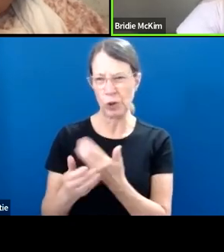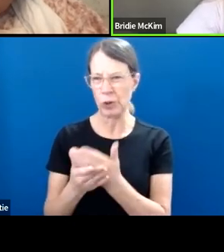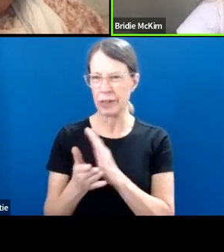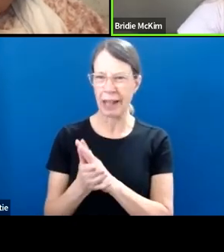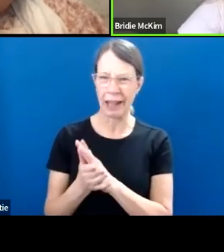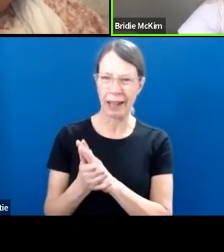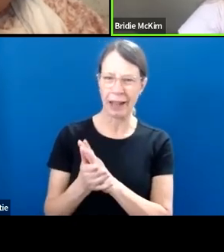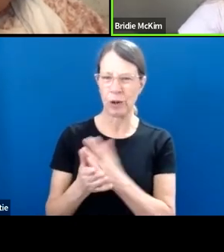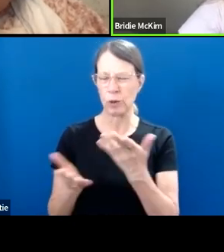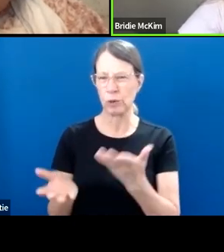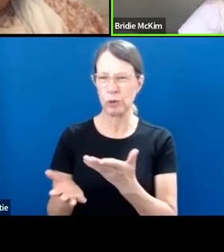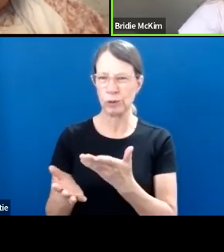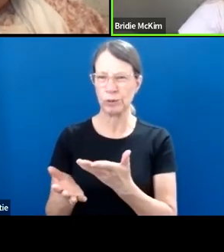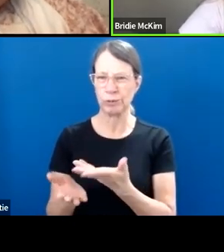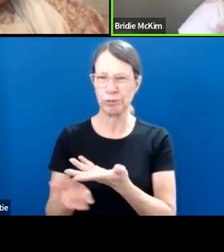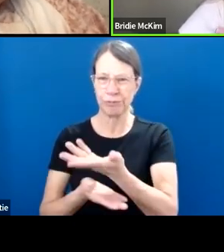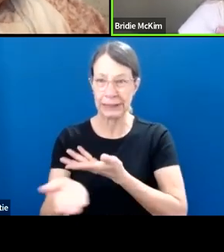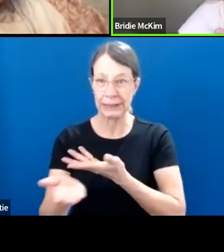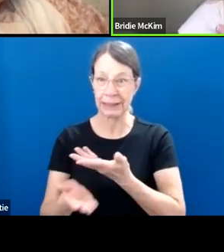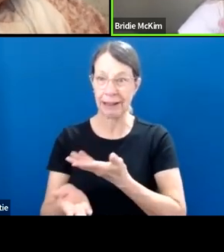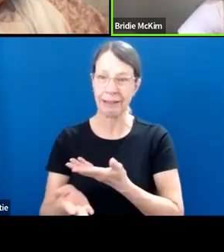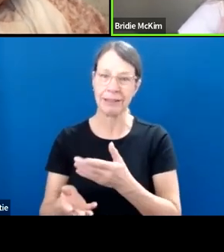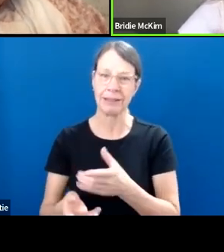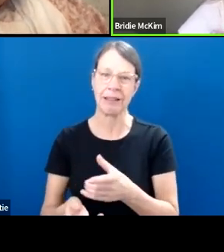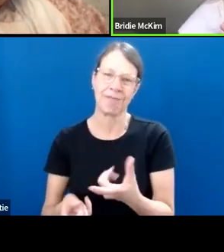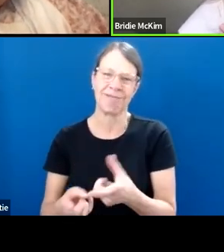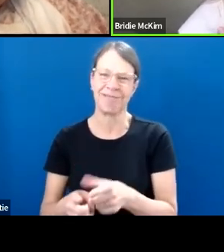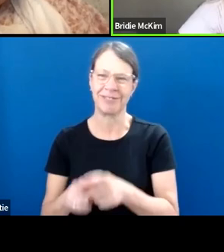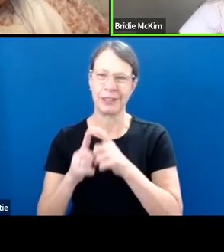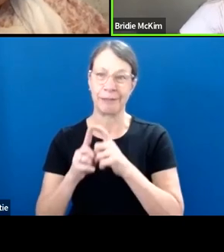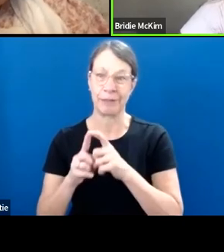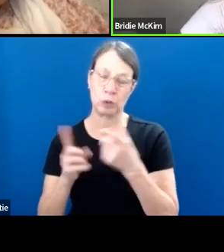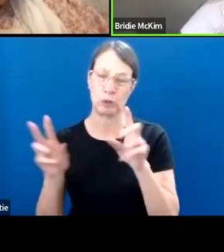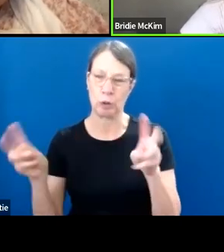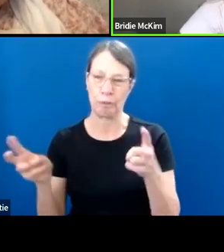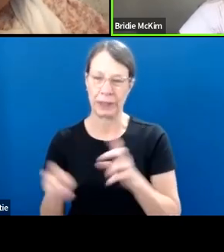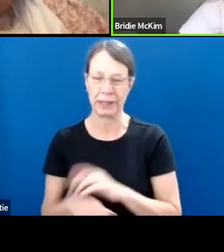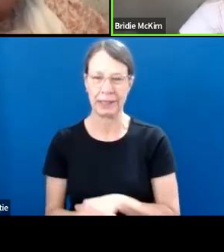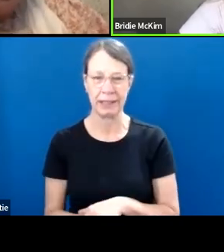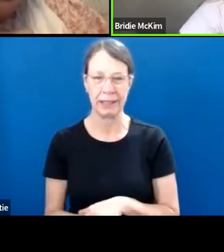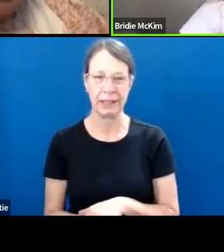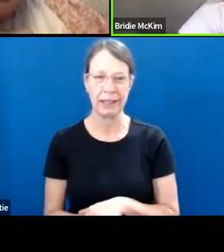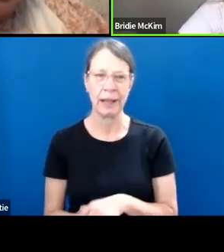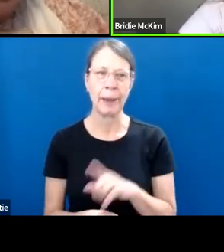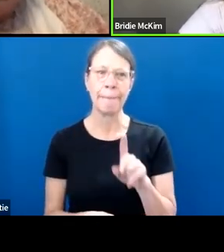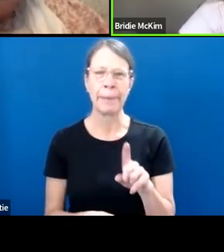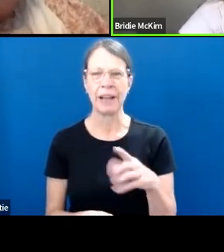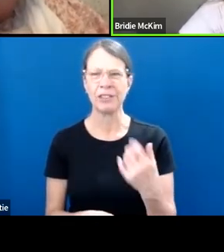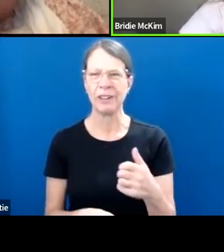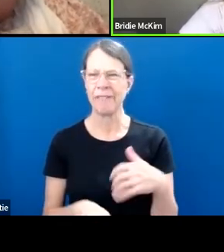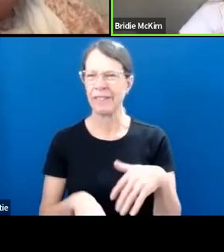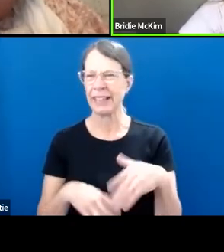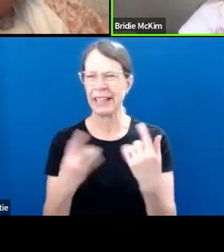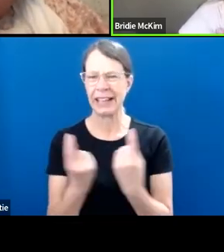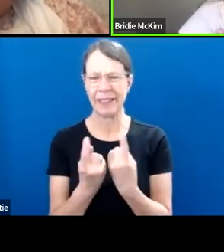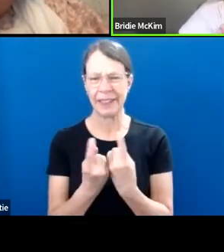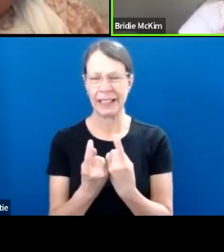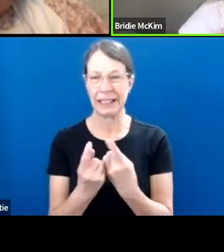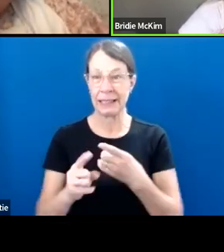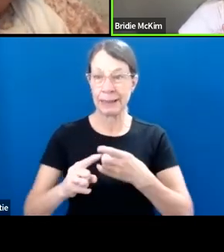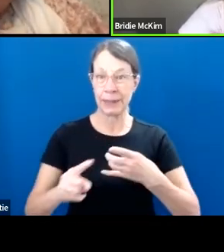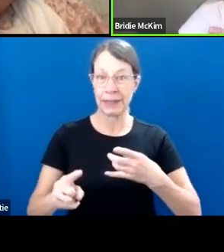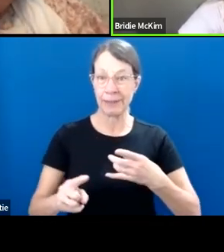we talk about these big things. But is there anything in particular you think people can be really aware of when